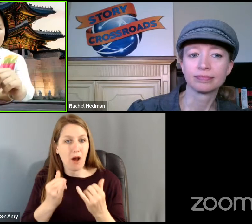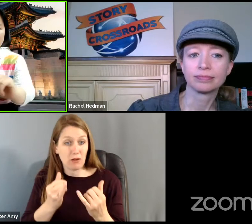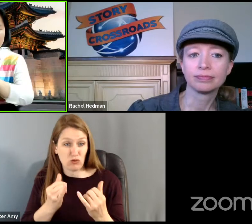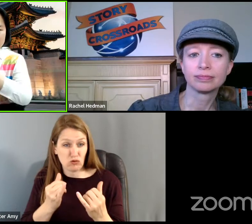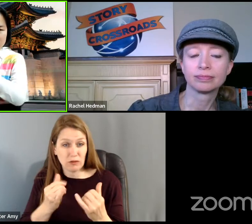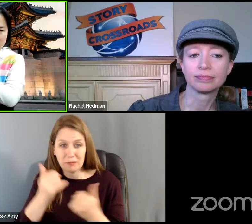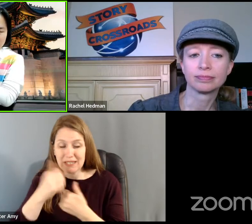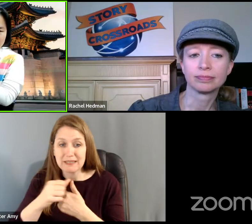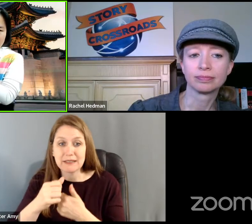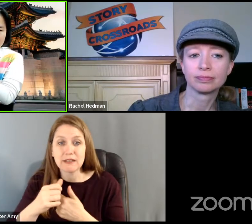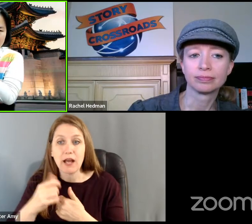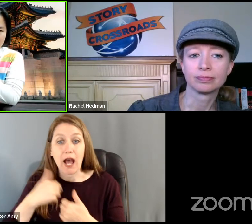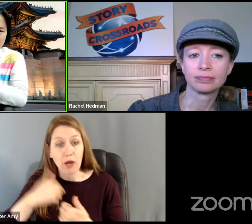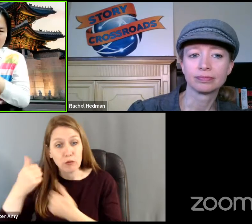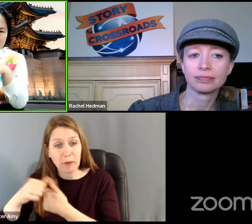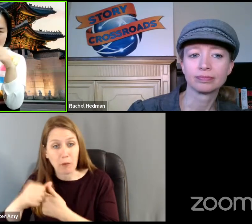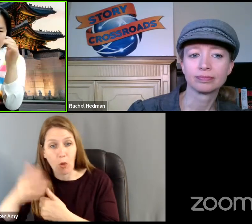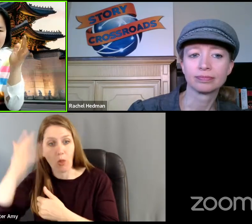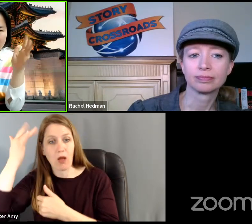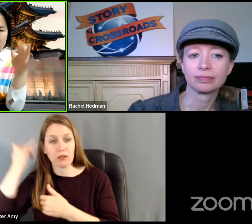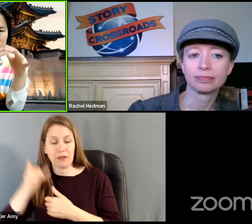I think